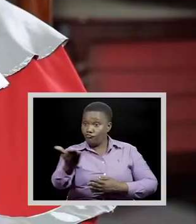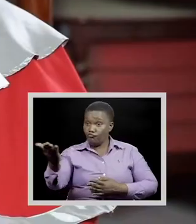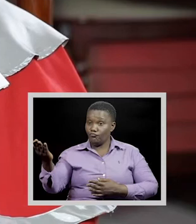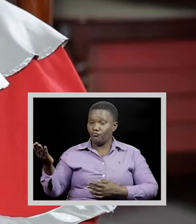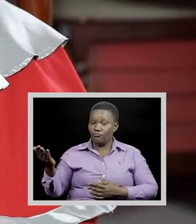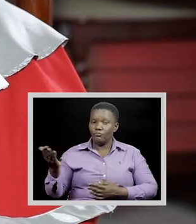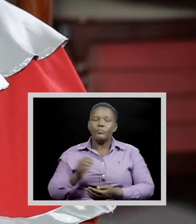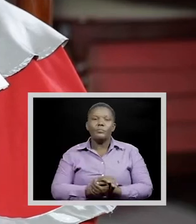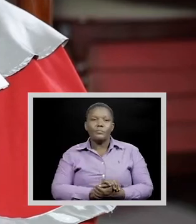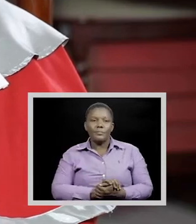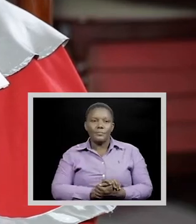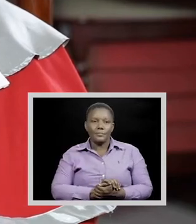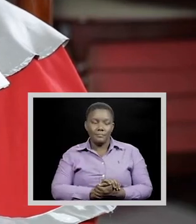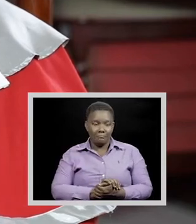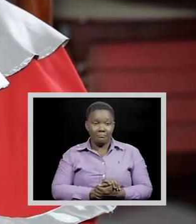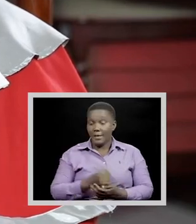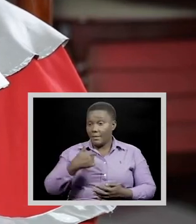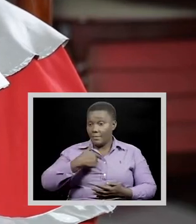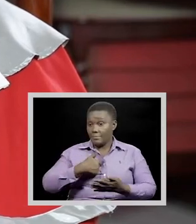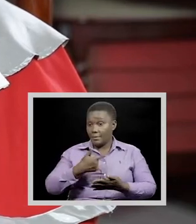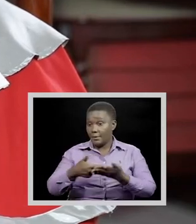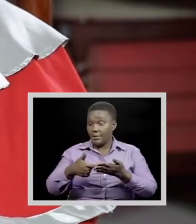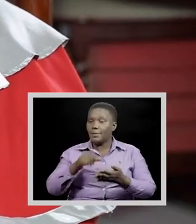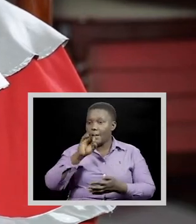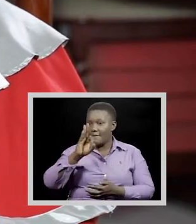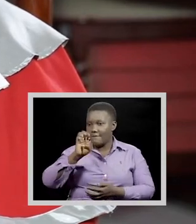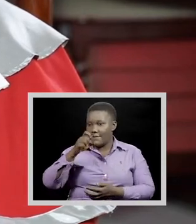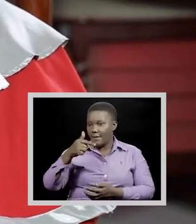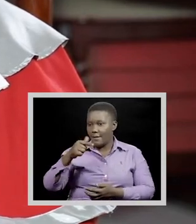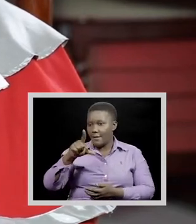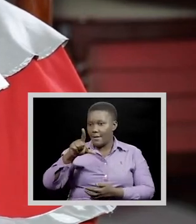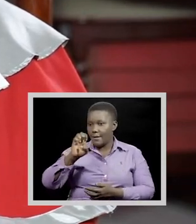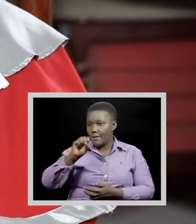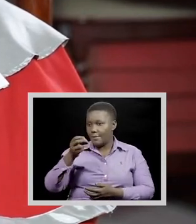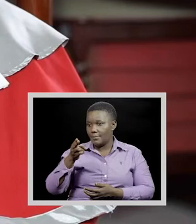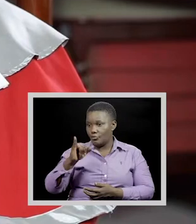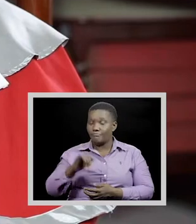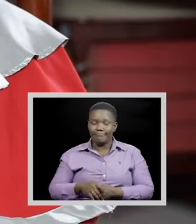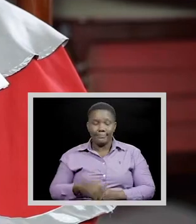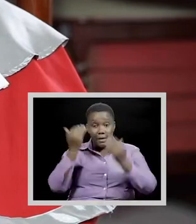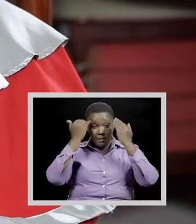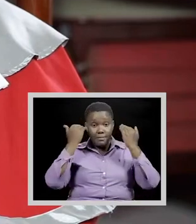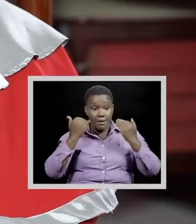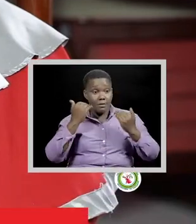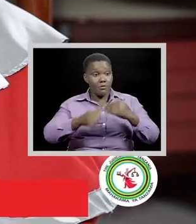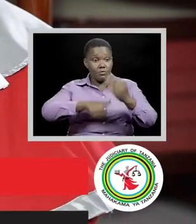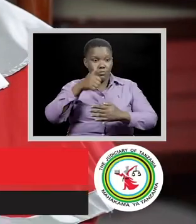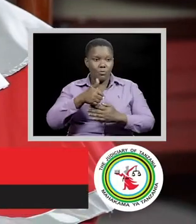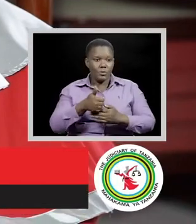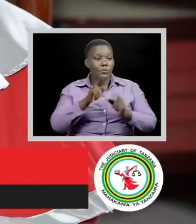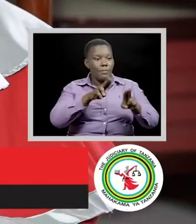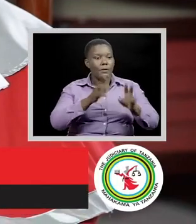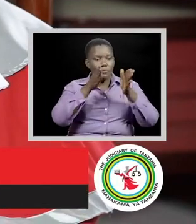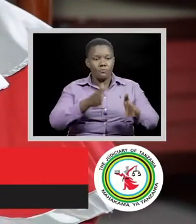Greetings to you all. I am Honorable Dr. Elieza Mbuki Falesh, the Principal Judge of the High Court